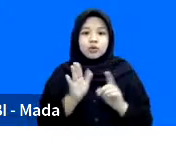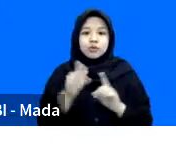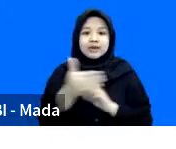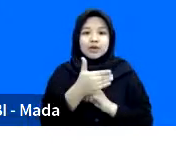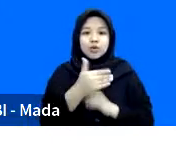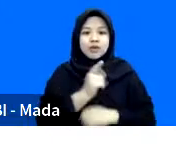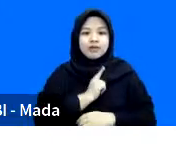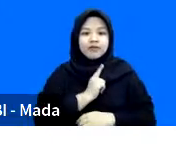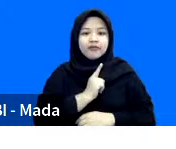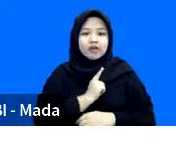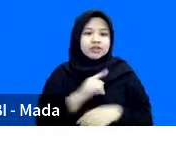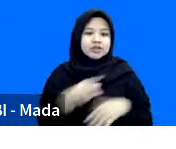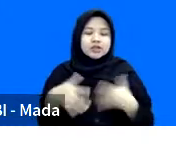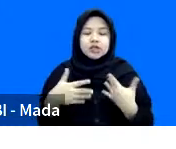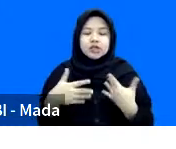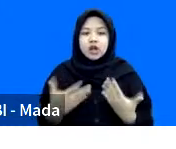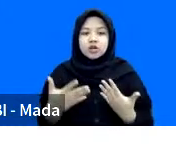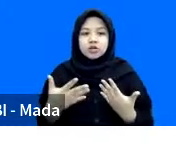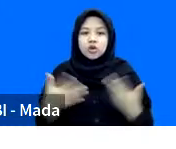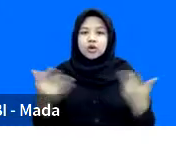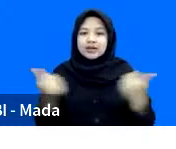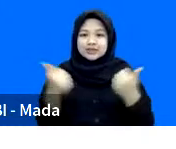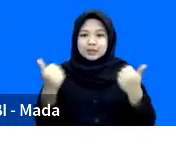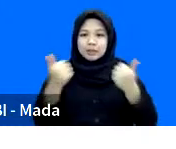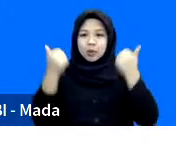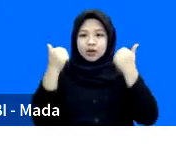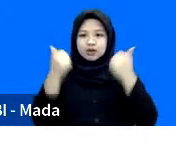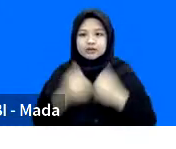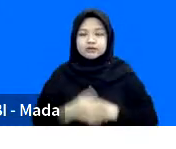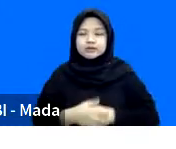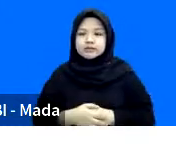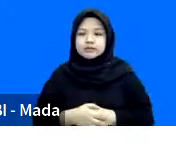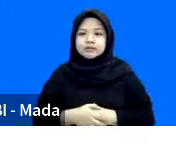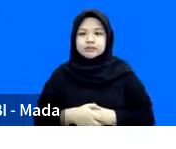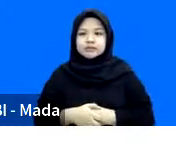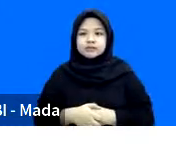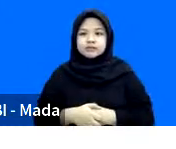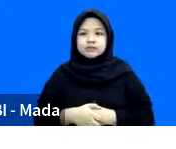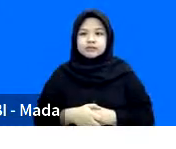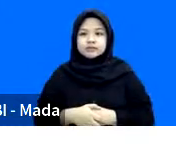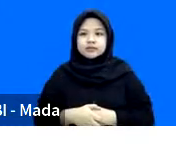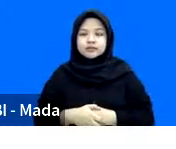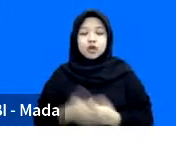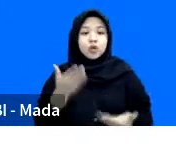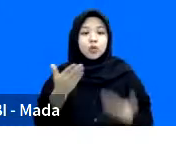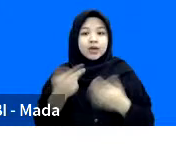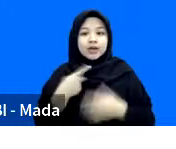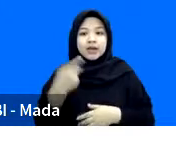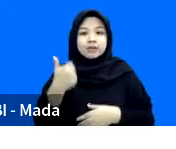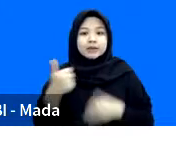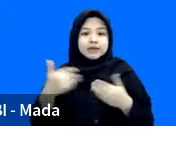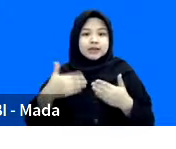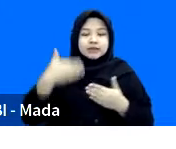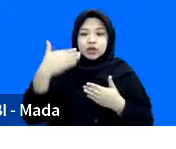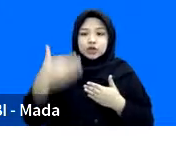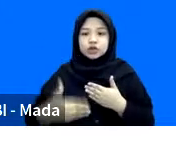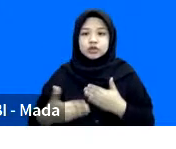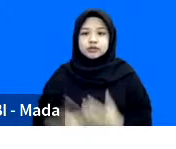knowledge. And for your informations, if you can go to the next slide, please, Mas